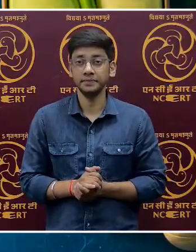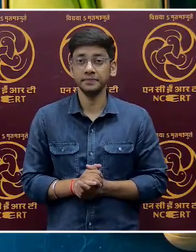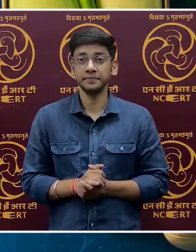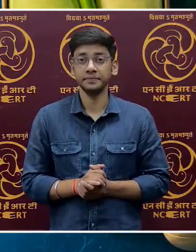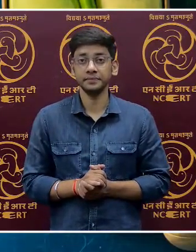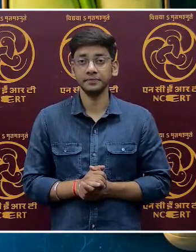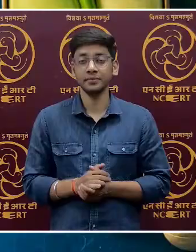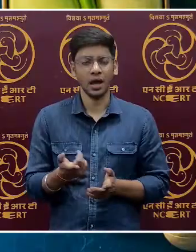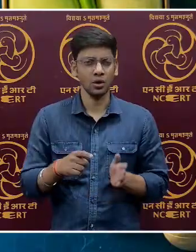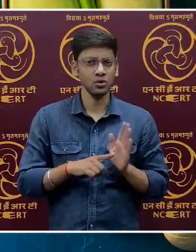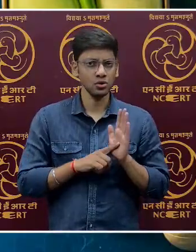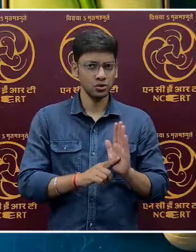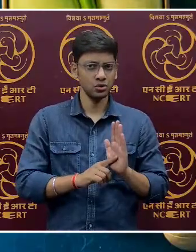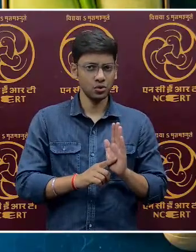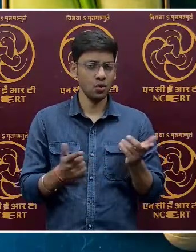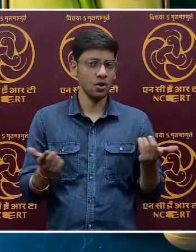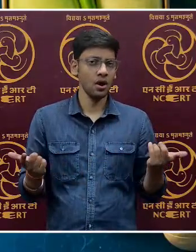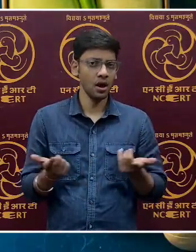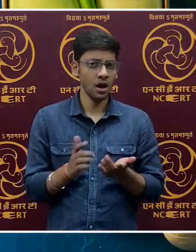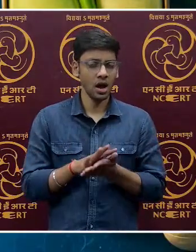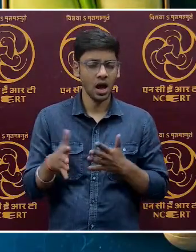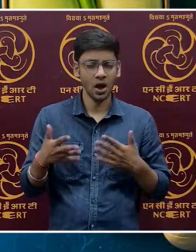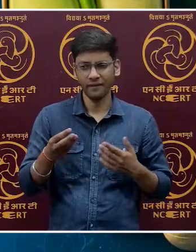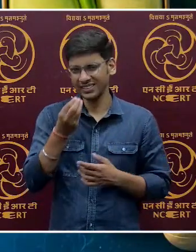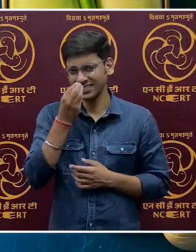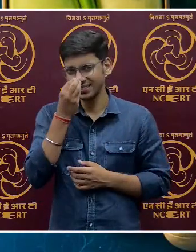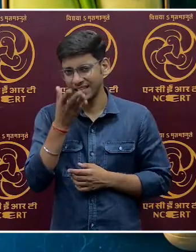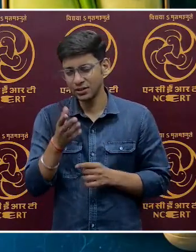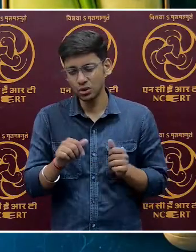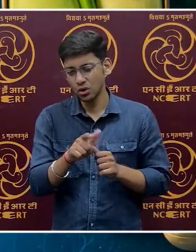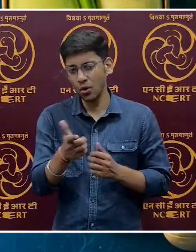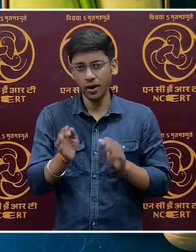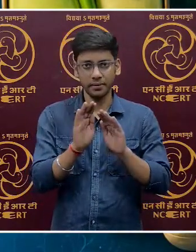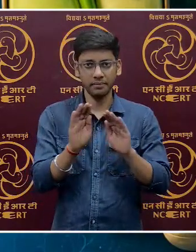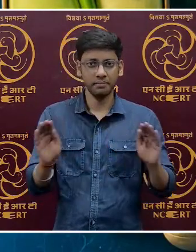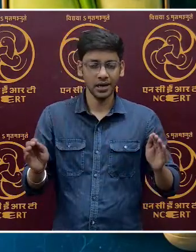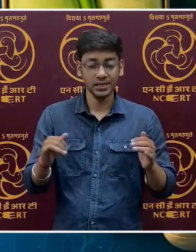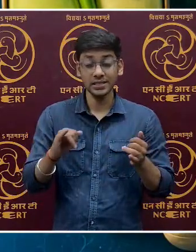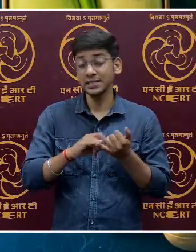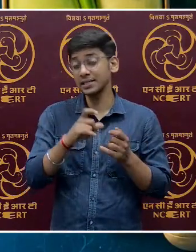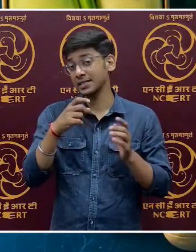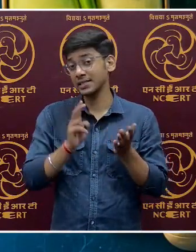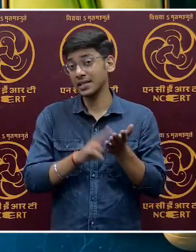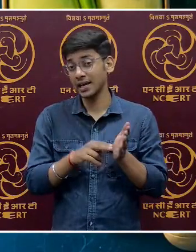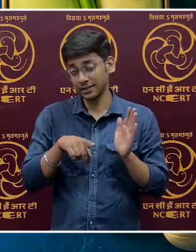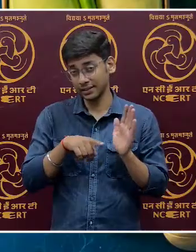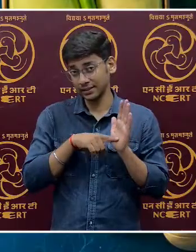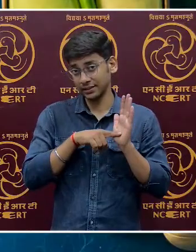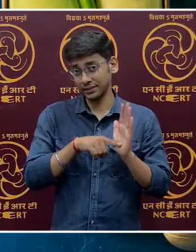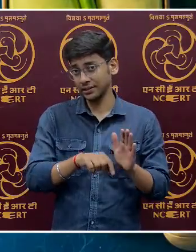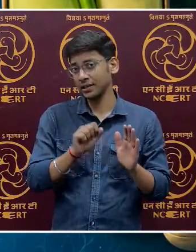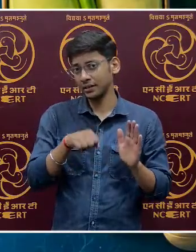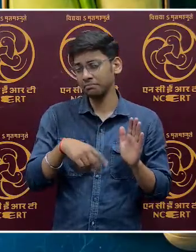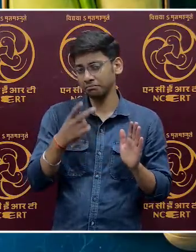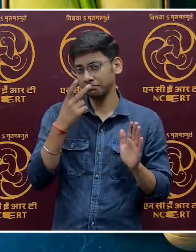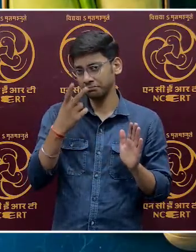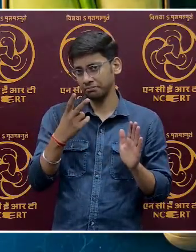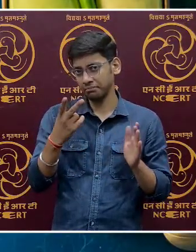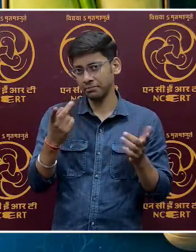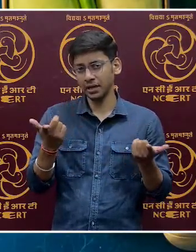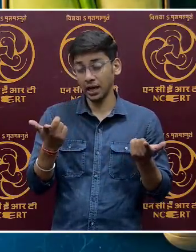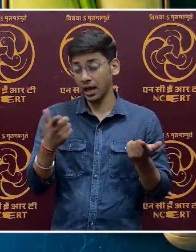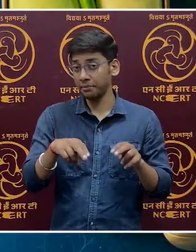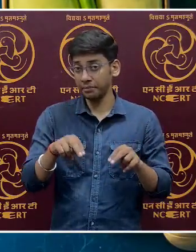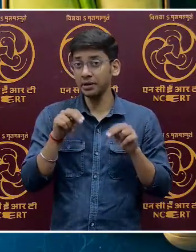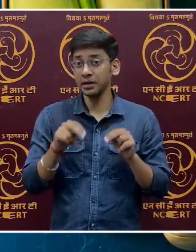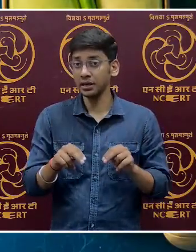Would you like to show us that how easy it is for everyone to scan this QR code map? Yes, and that's what I just want, because we need